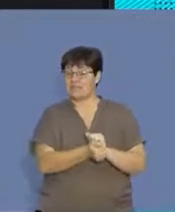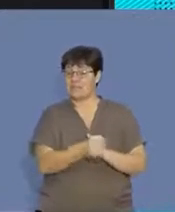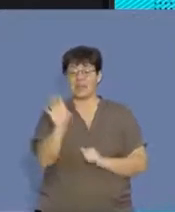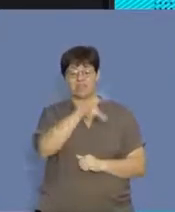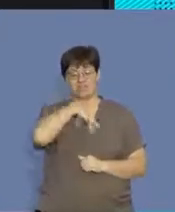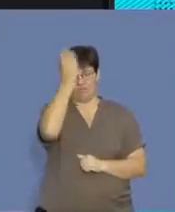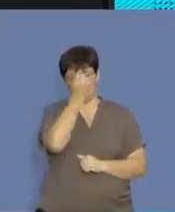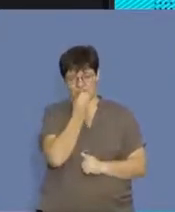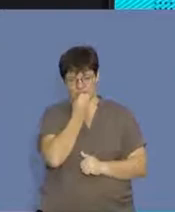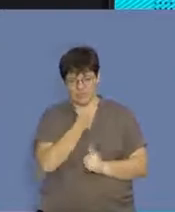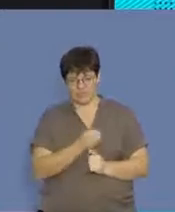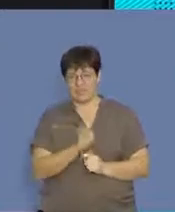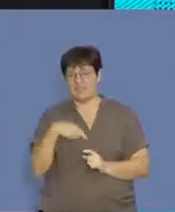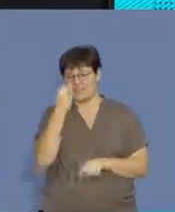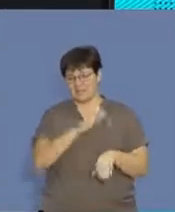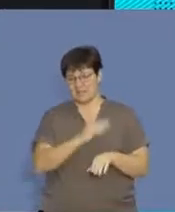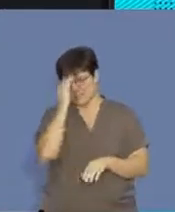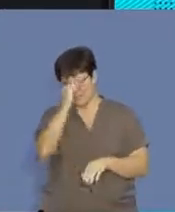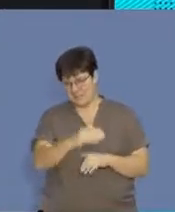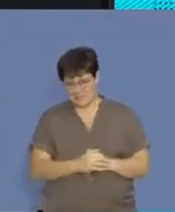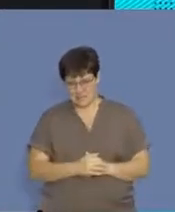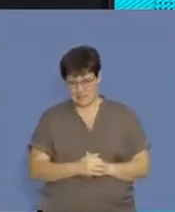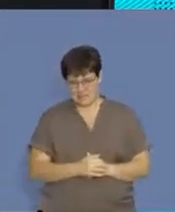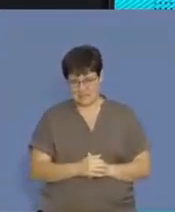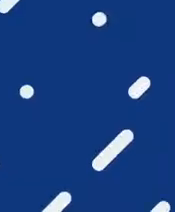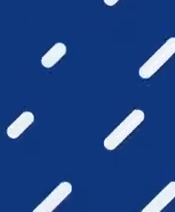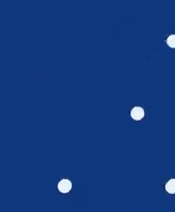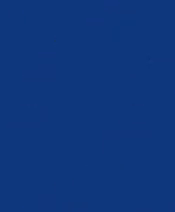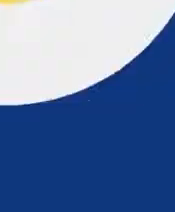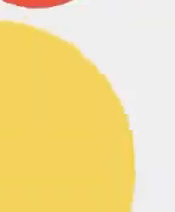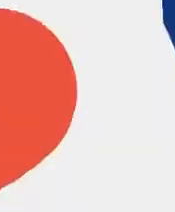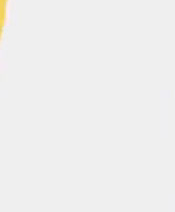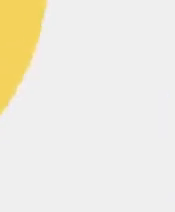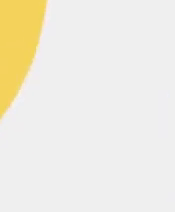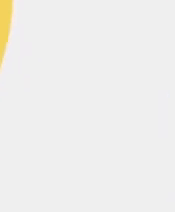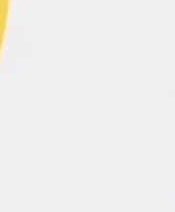time. Mathematics is food for the soul. Until next time.